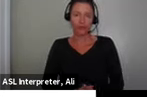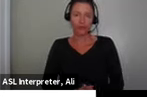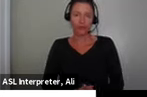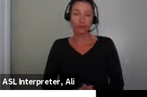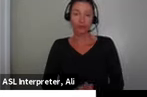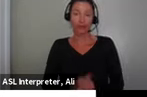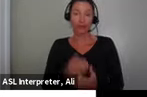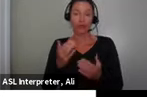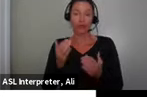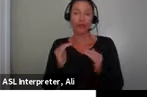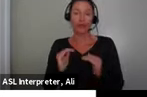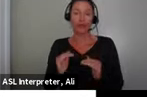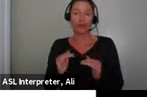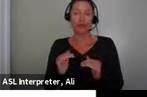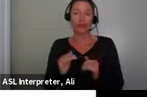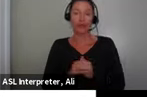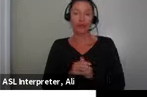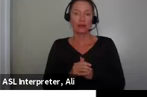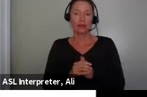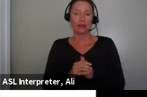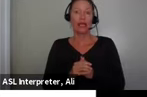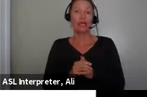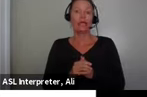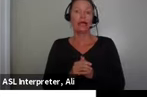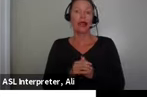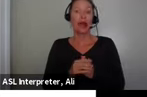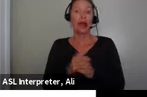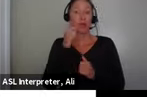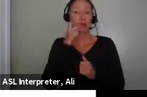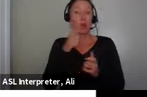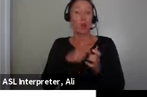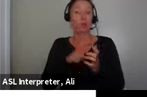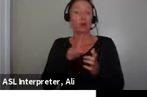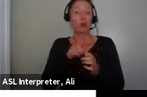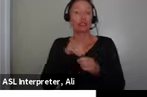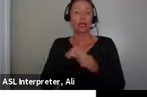I see a question in the chat.